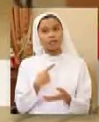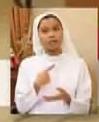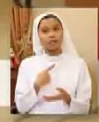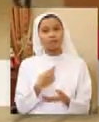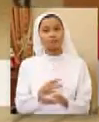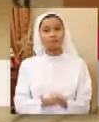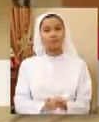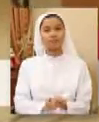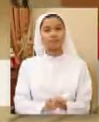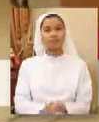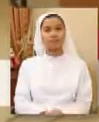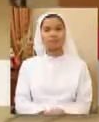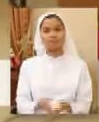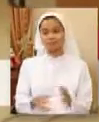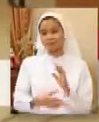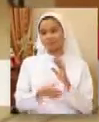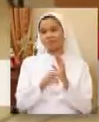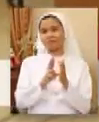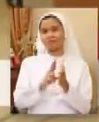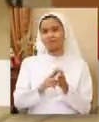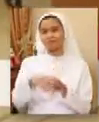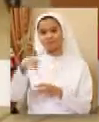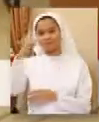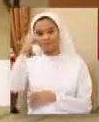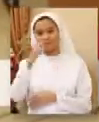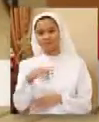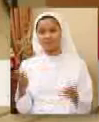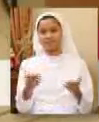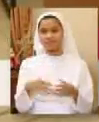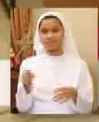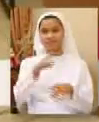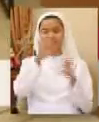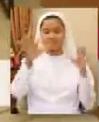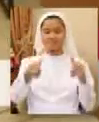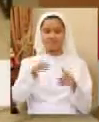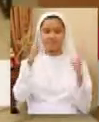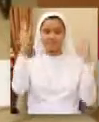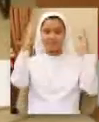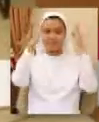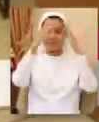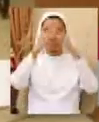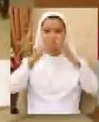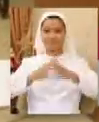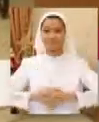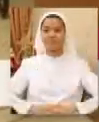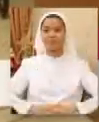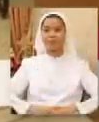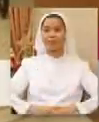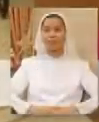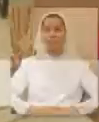Sisimbagon mo yan sa tuyang pagbalik. Hindi po sa programa. Kumusta po, Bishop?